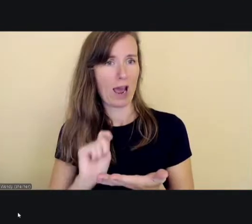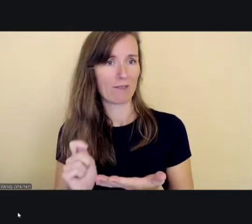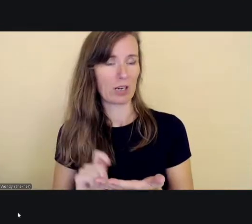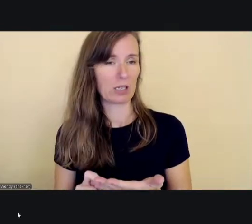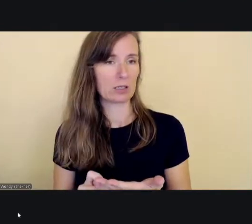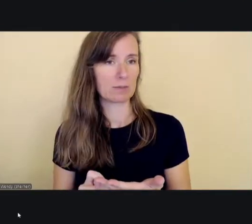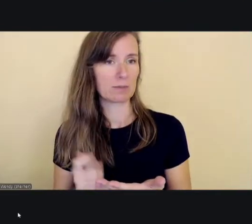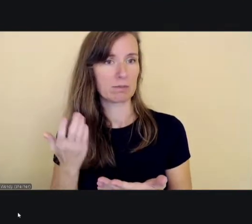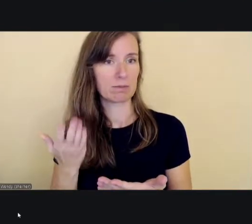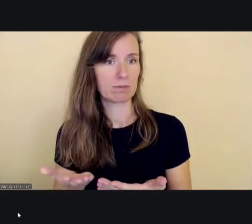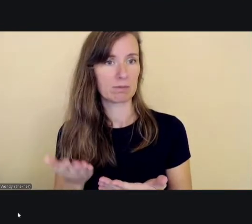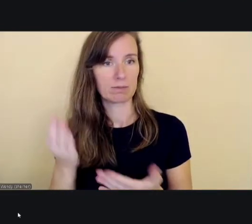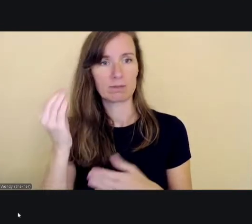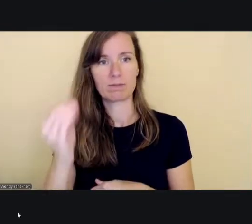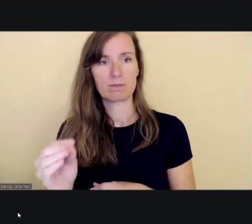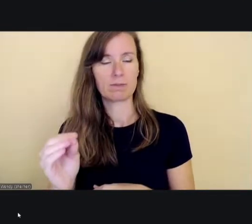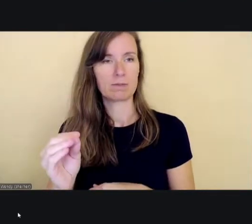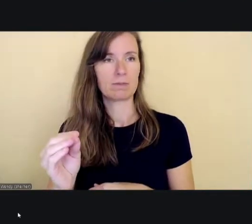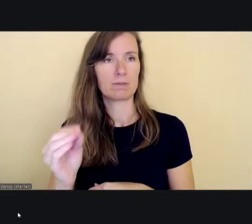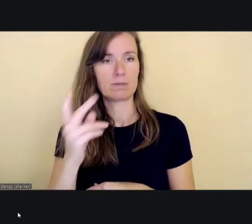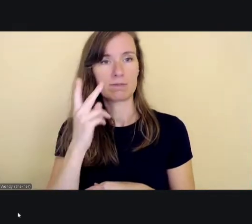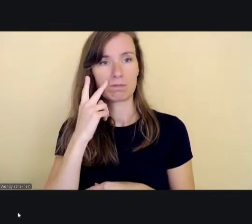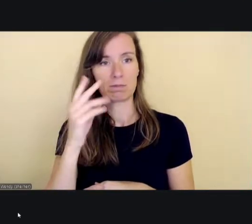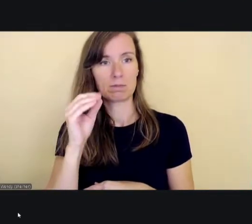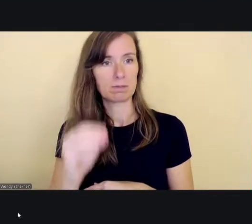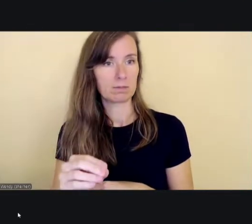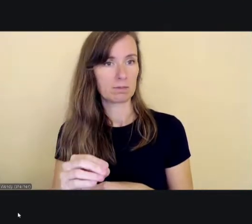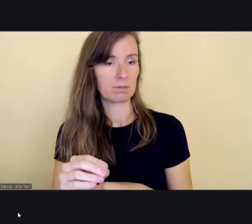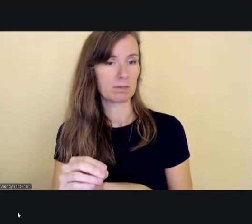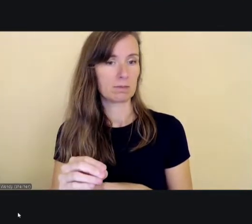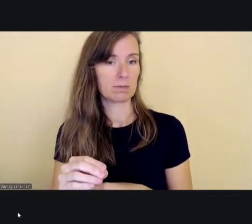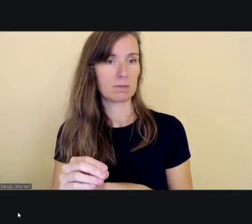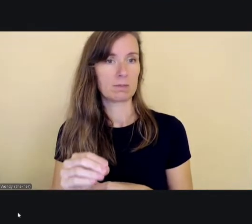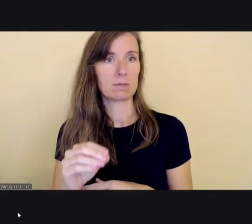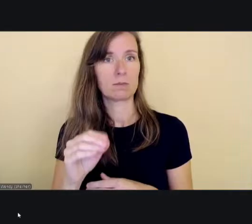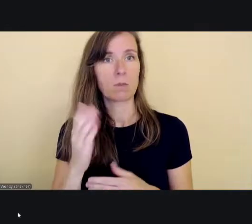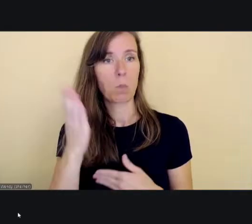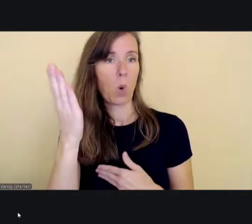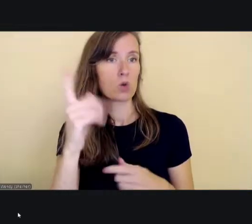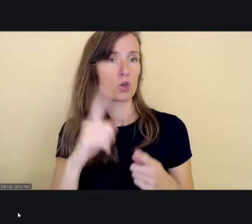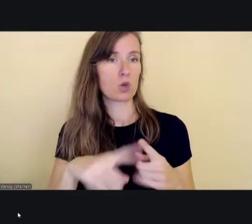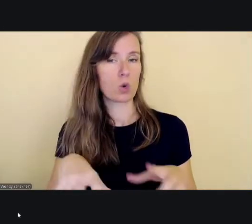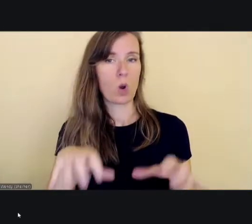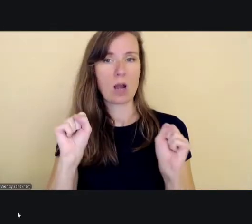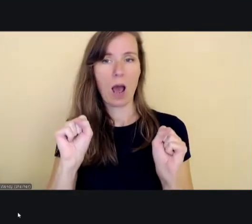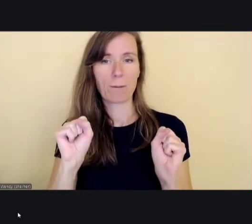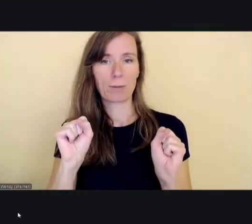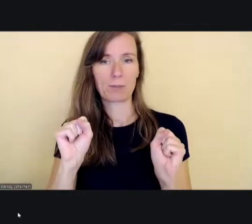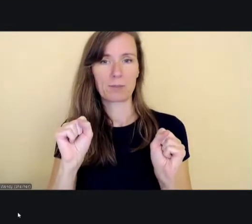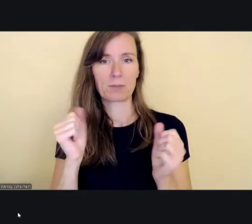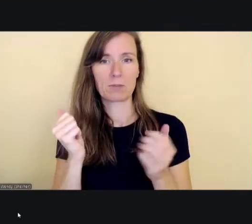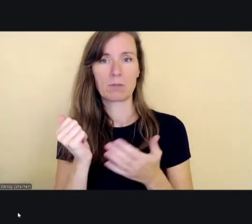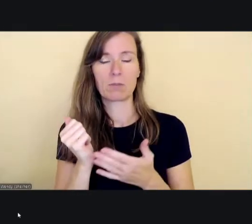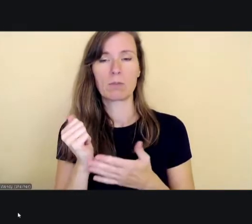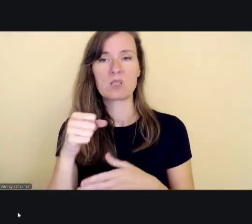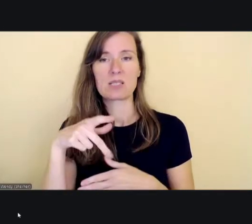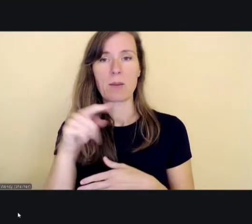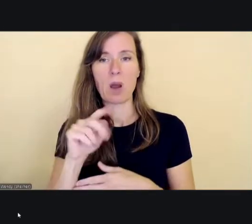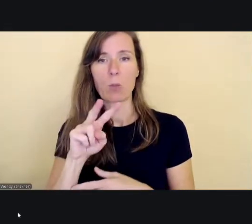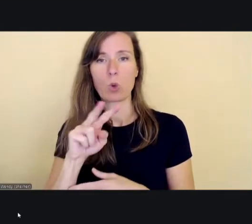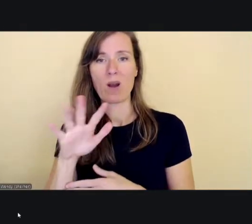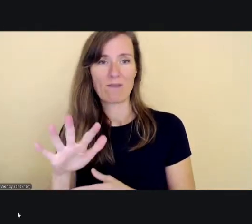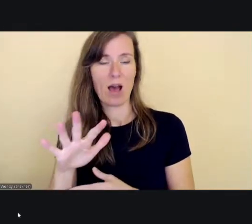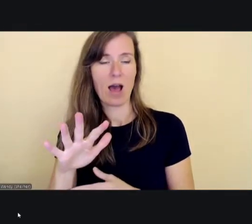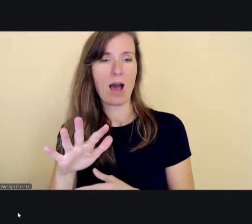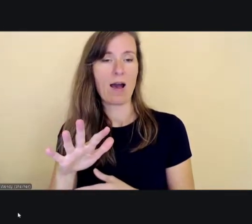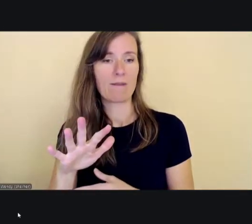Hearing none, seeing none, is there a motion to adopt the September 25, 2025 work